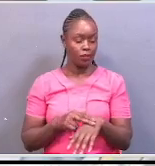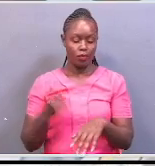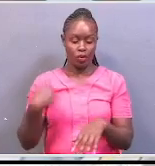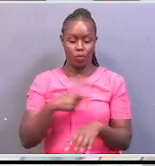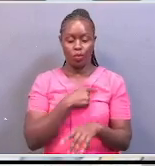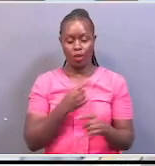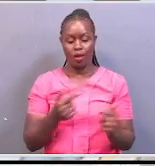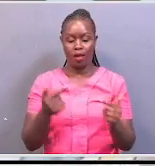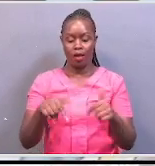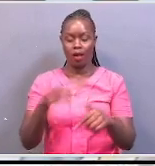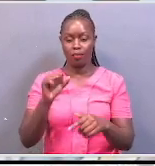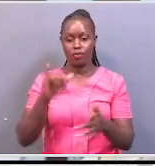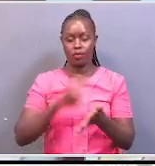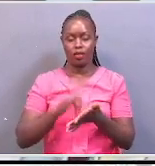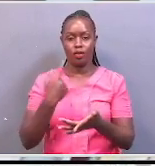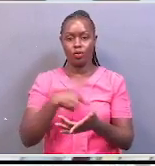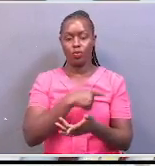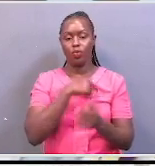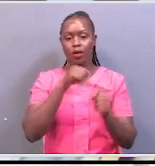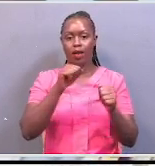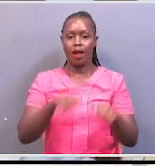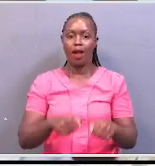tuje tufariji